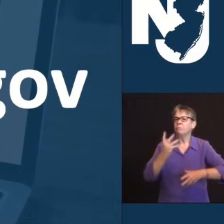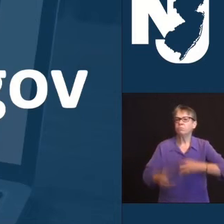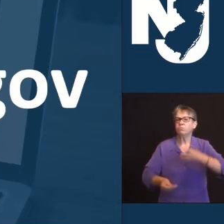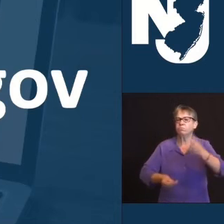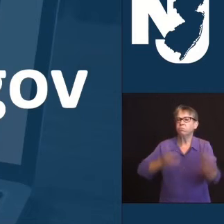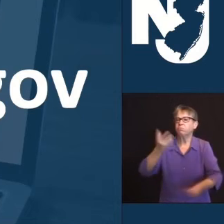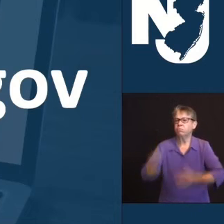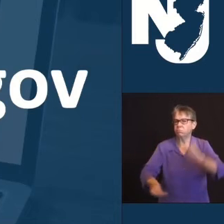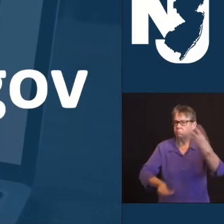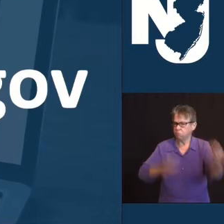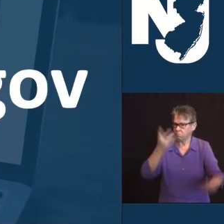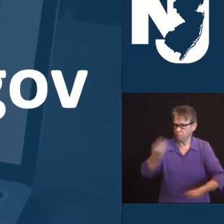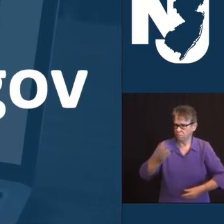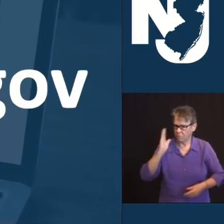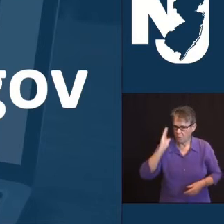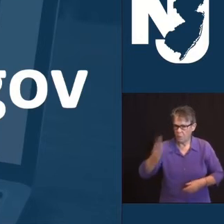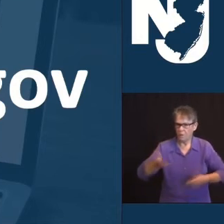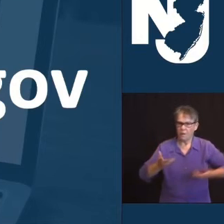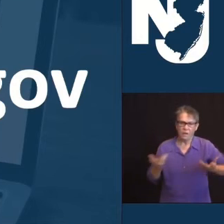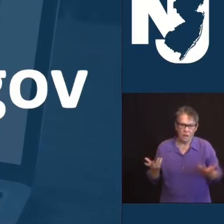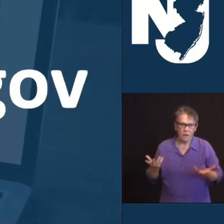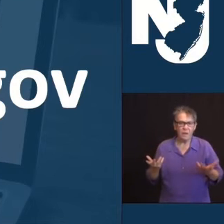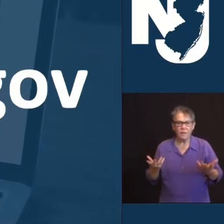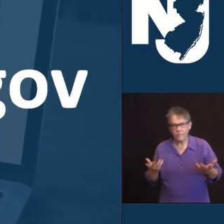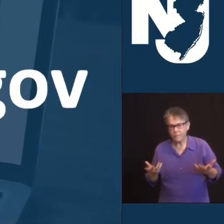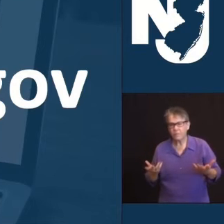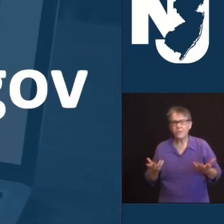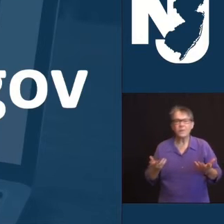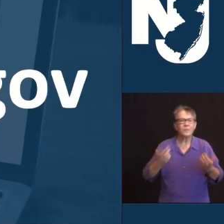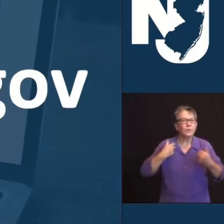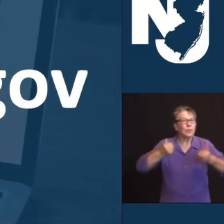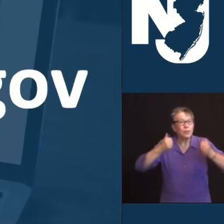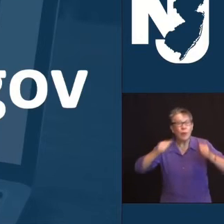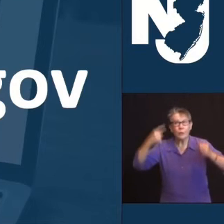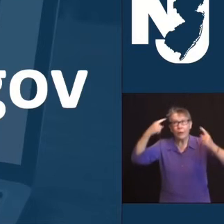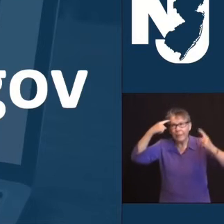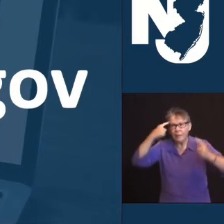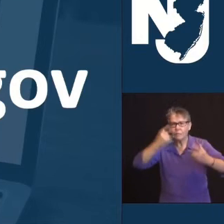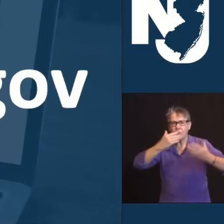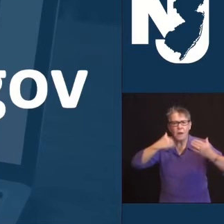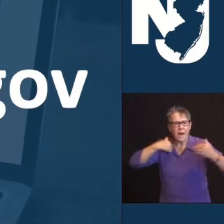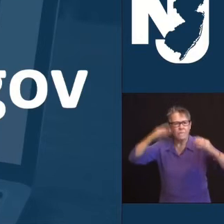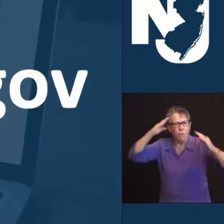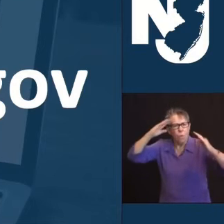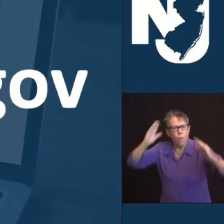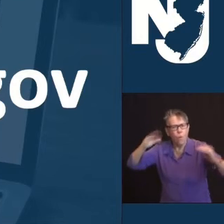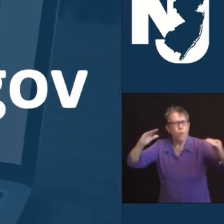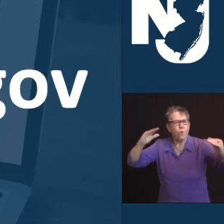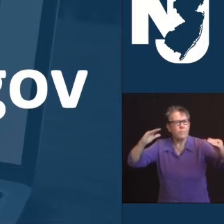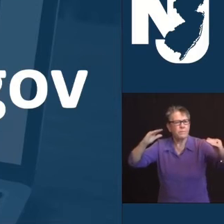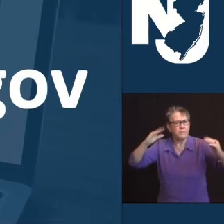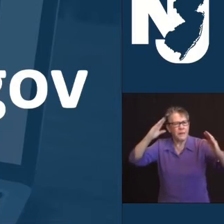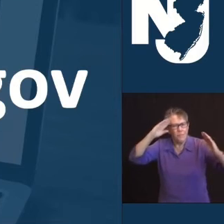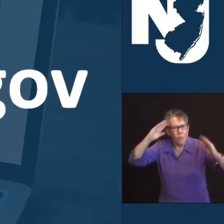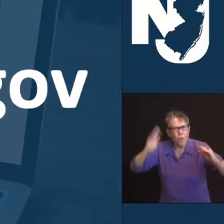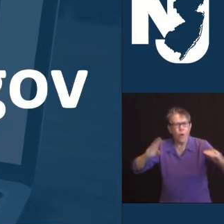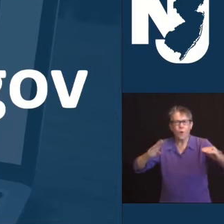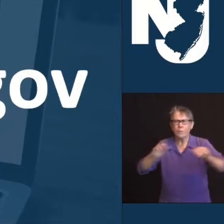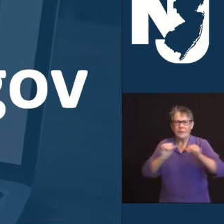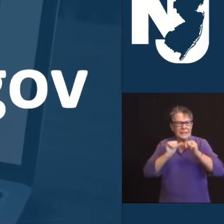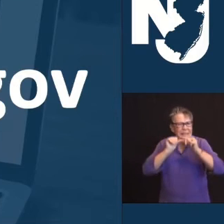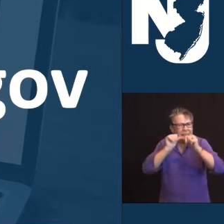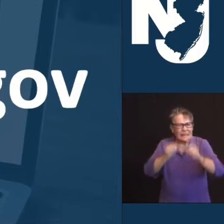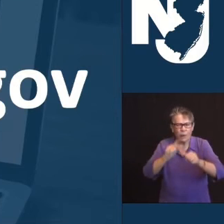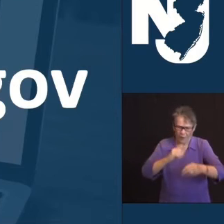day grows every day as we inch closer and closer. But we can't let up yet, not now, when this virus